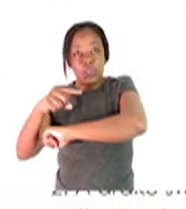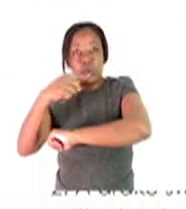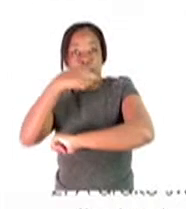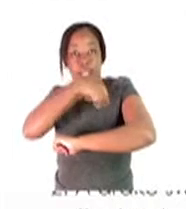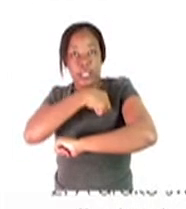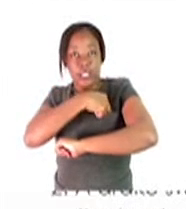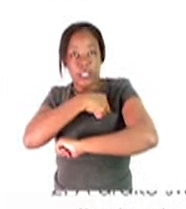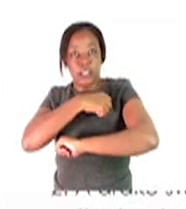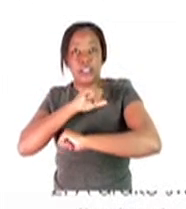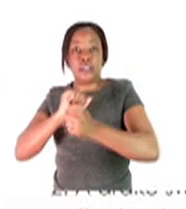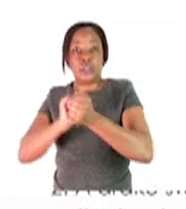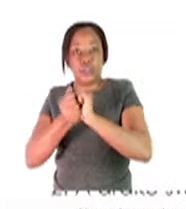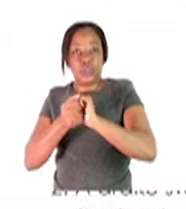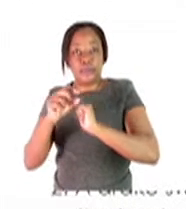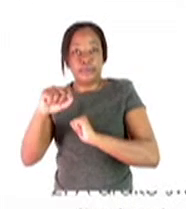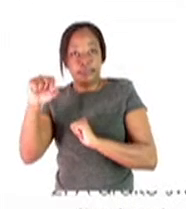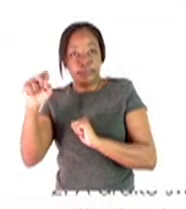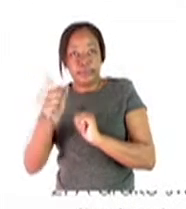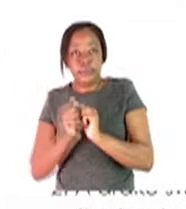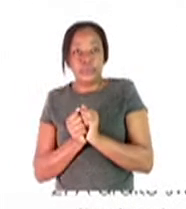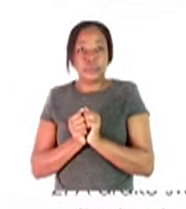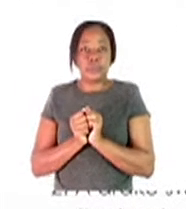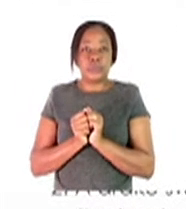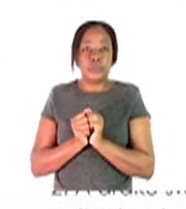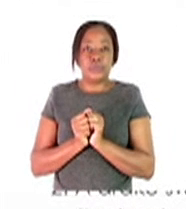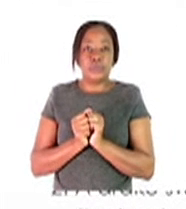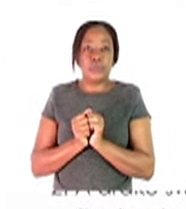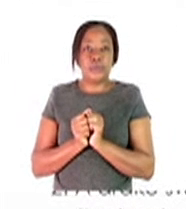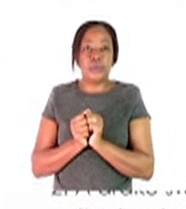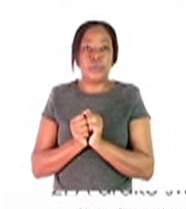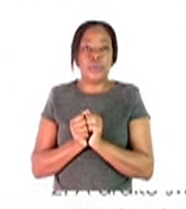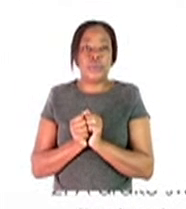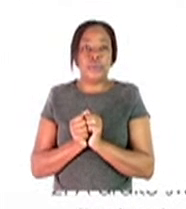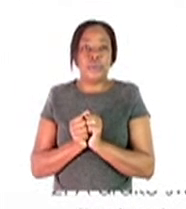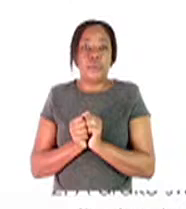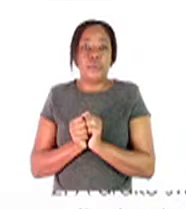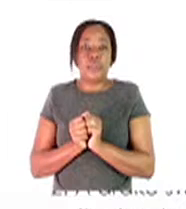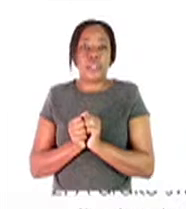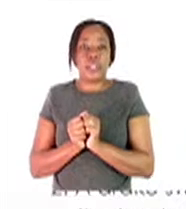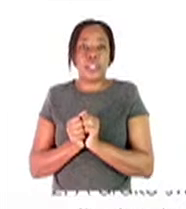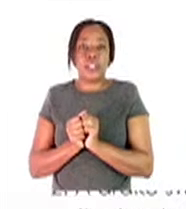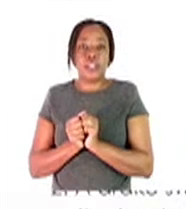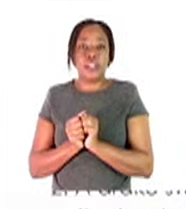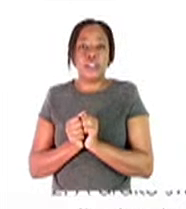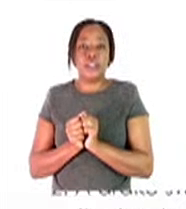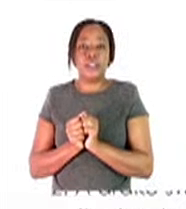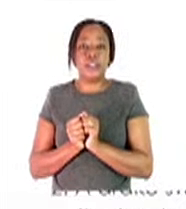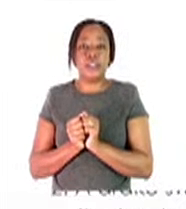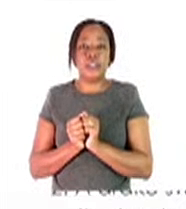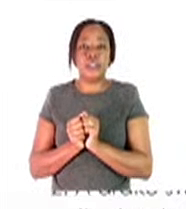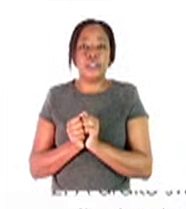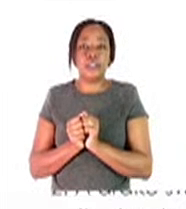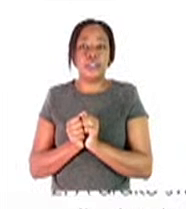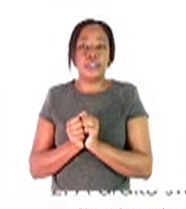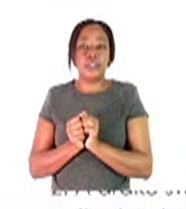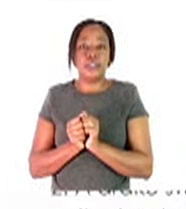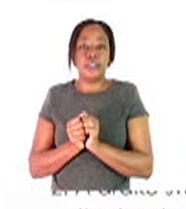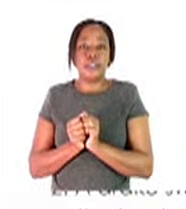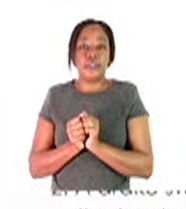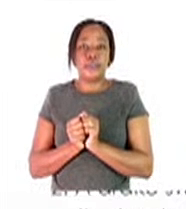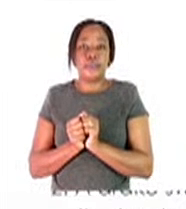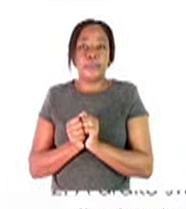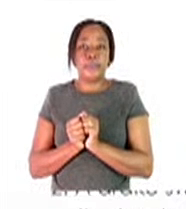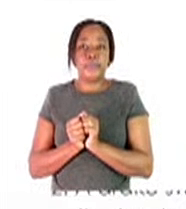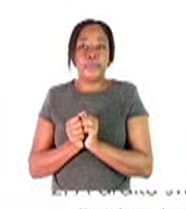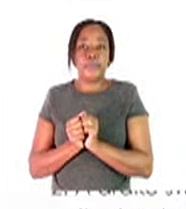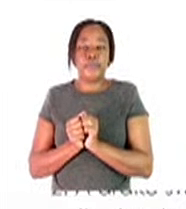do the second one as well. A drake swam downstream while the waddled along the bank